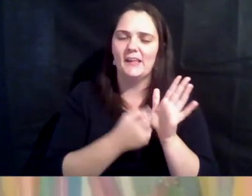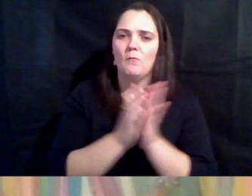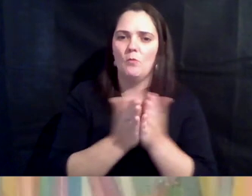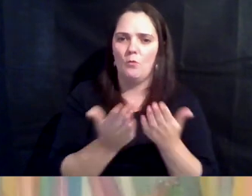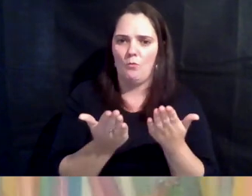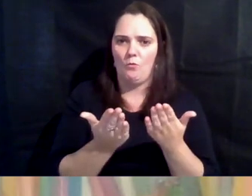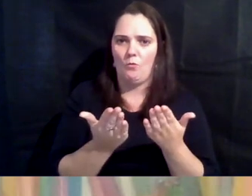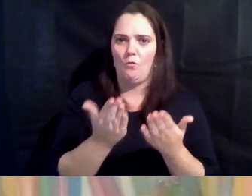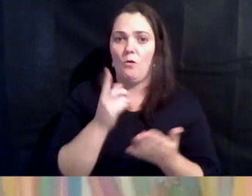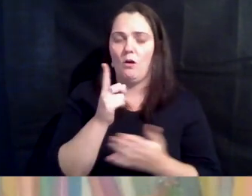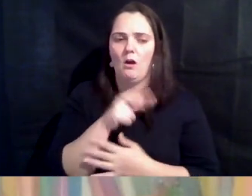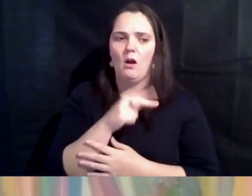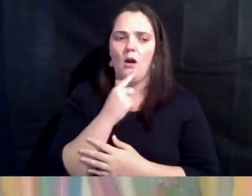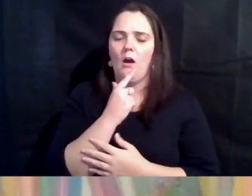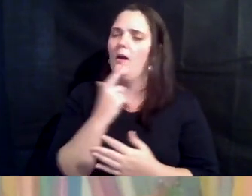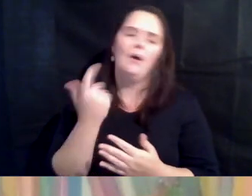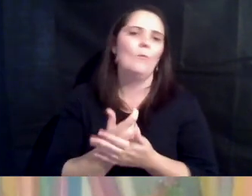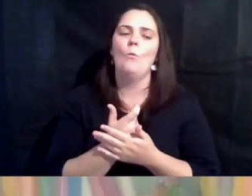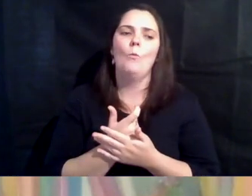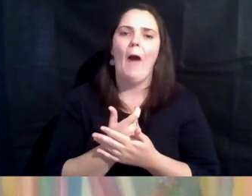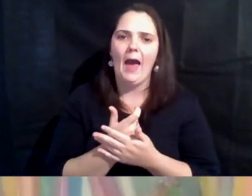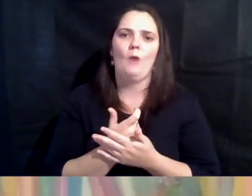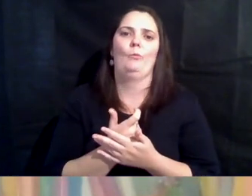and just revel in all the glittery goodness.